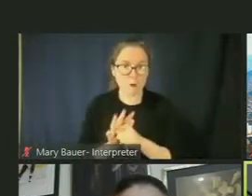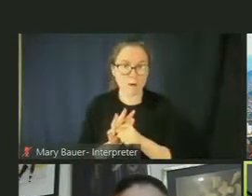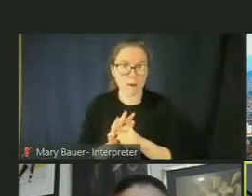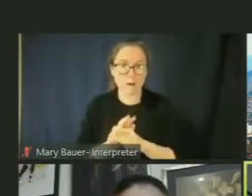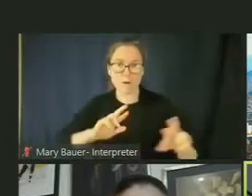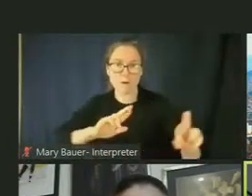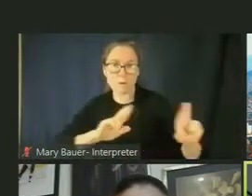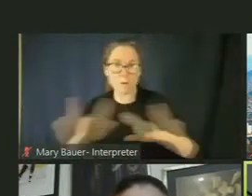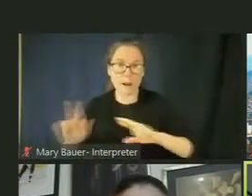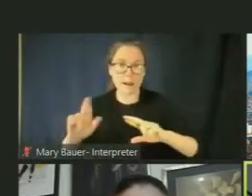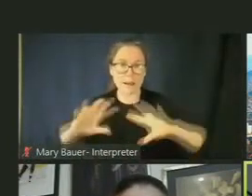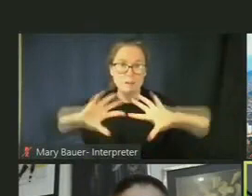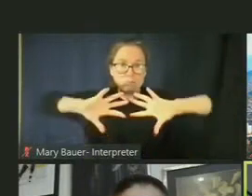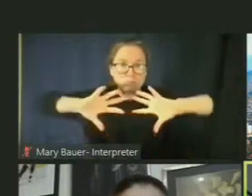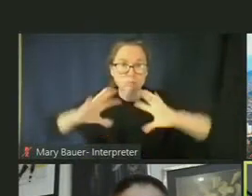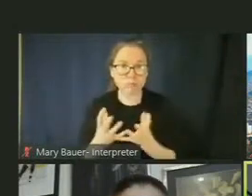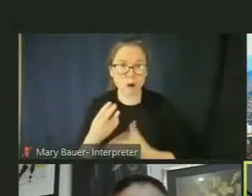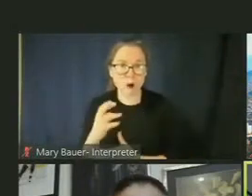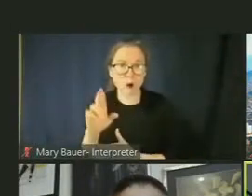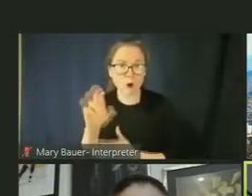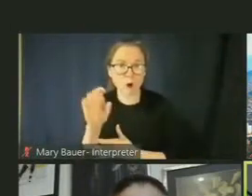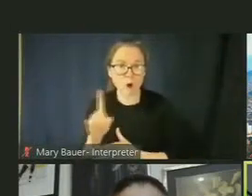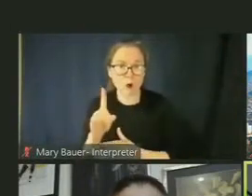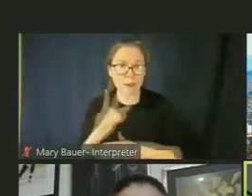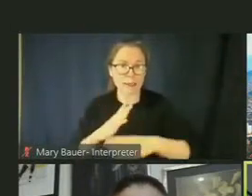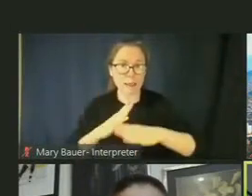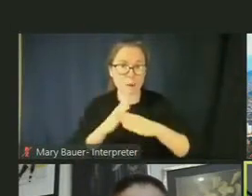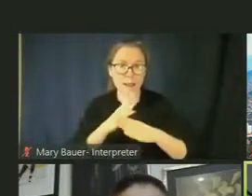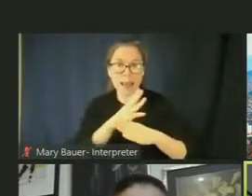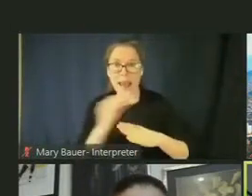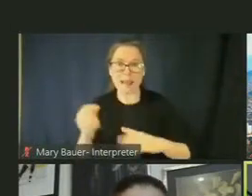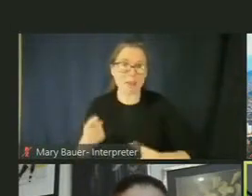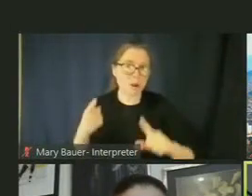immunity, and ultimately protecting our children. Next slide.